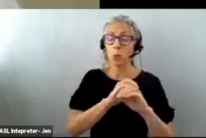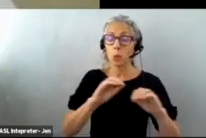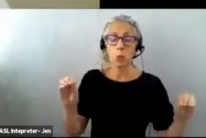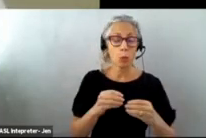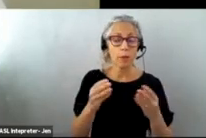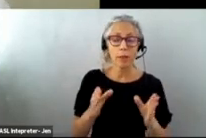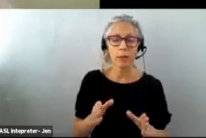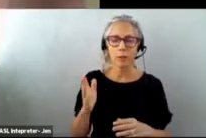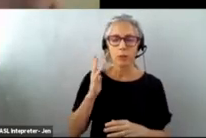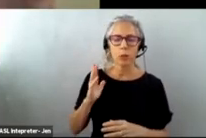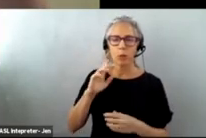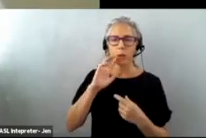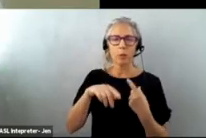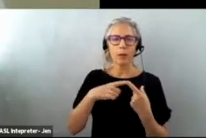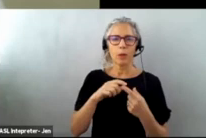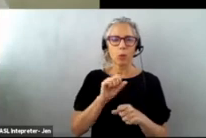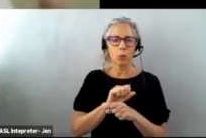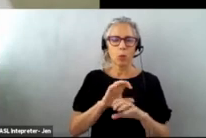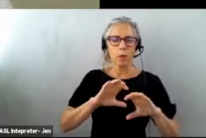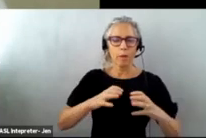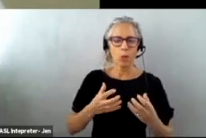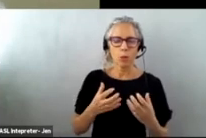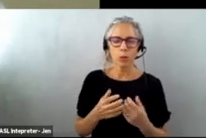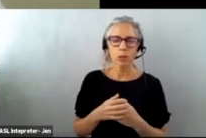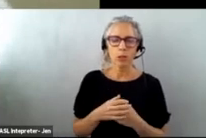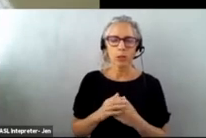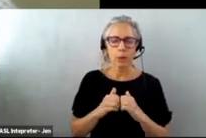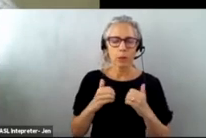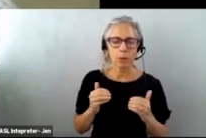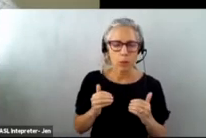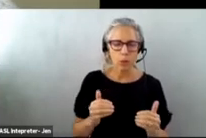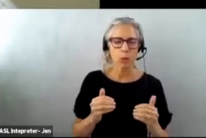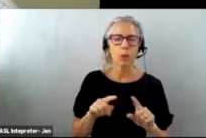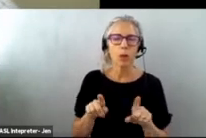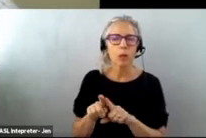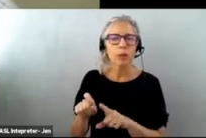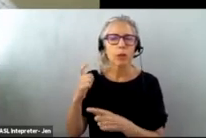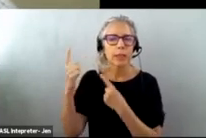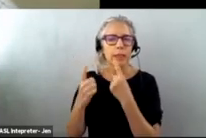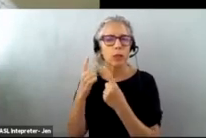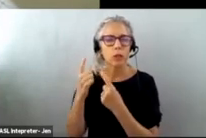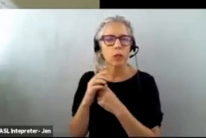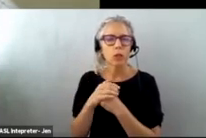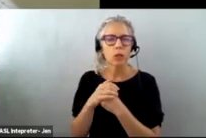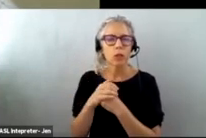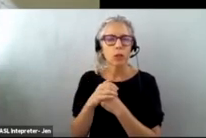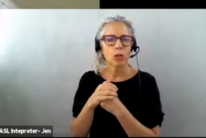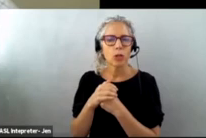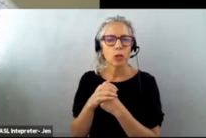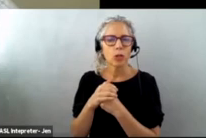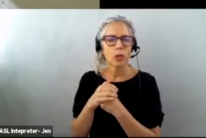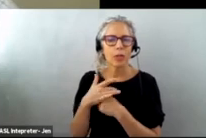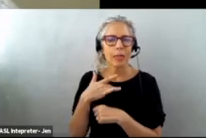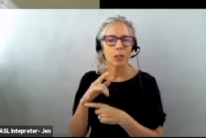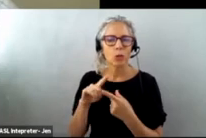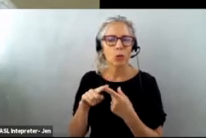on, we talked a little bit about the workforce and maybe how that could be moving forward. But we also have to consider the likelihood of being able to generate